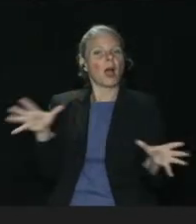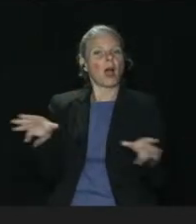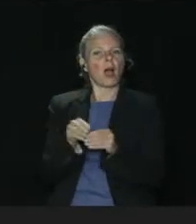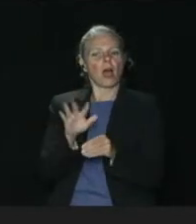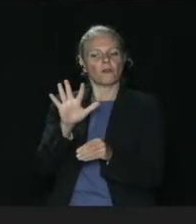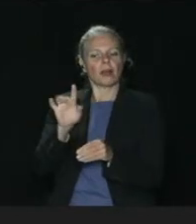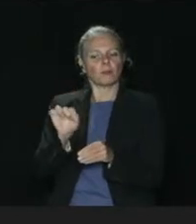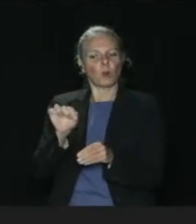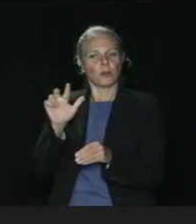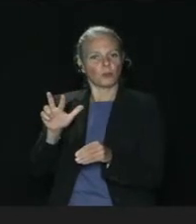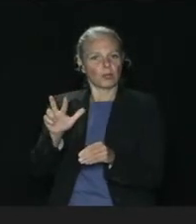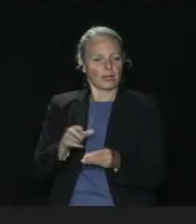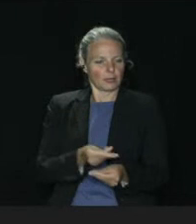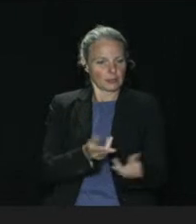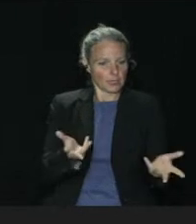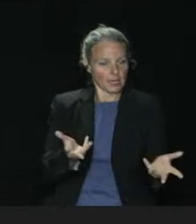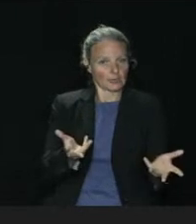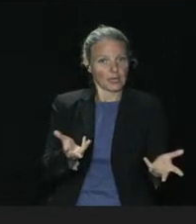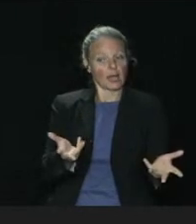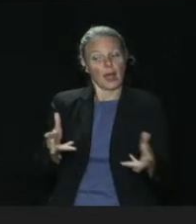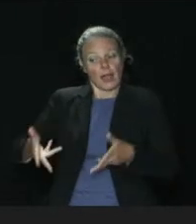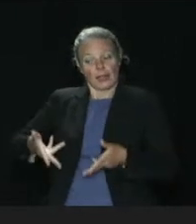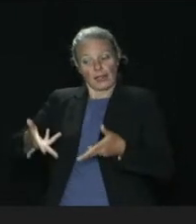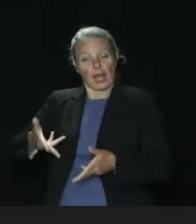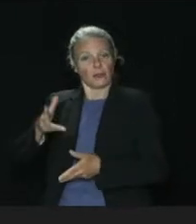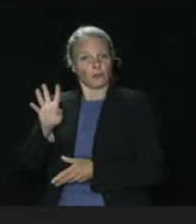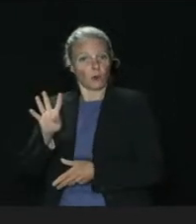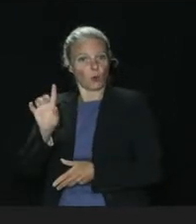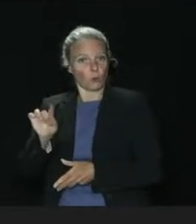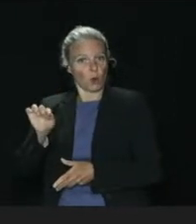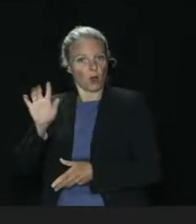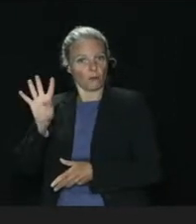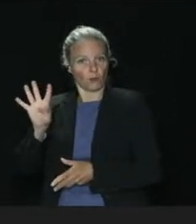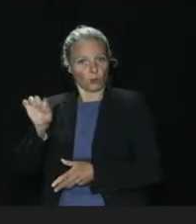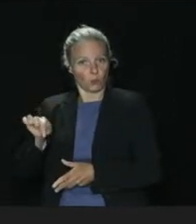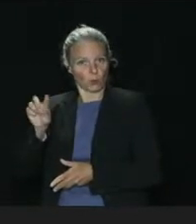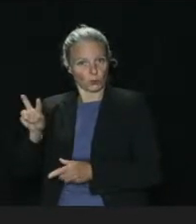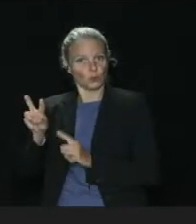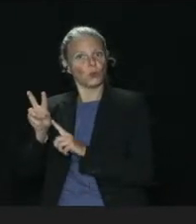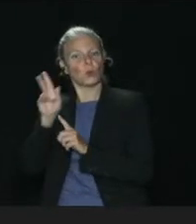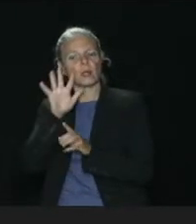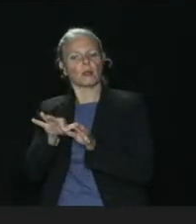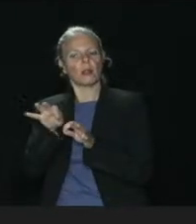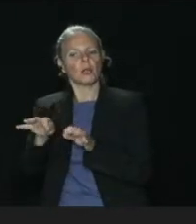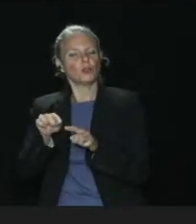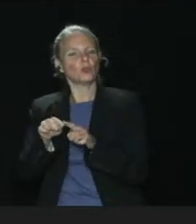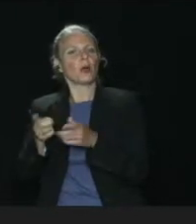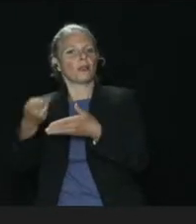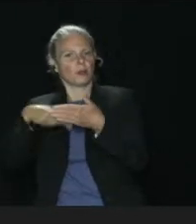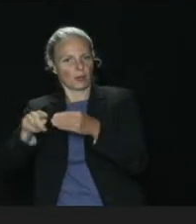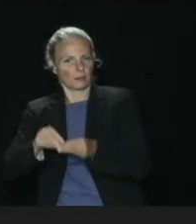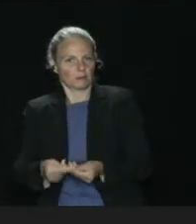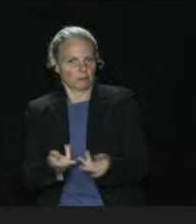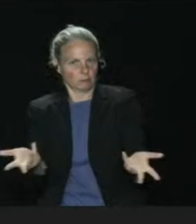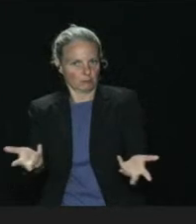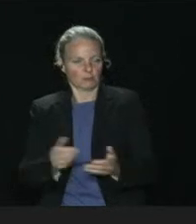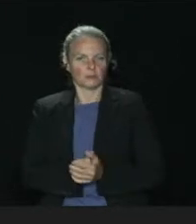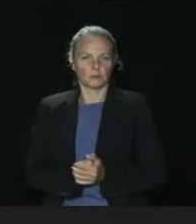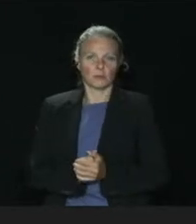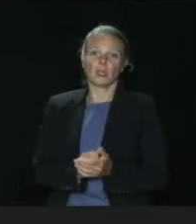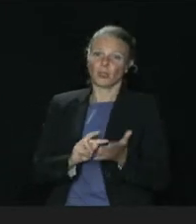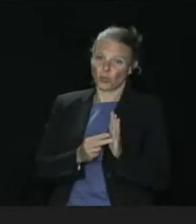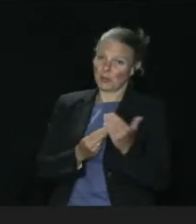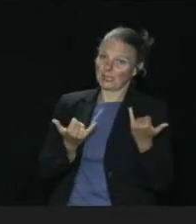and rolling over the 4.2 of that second Moderna shipment into the following week. So in the weeks ahead, there is